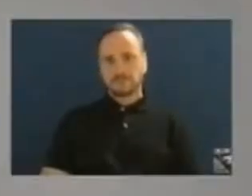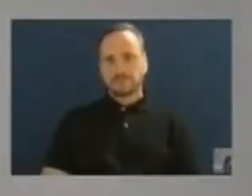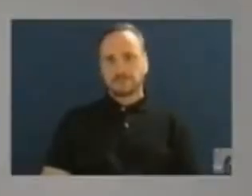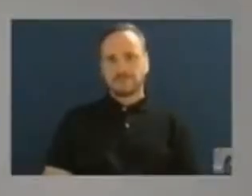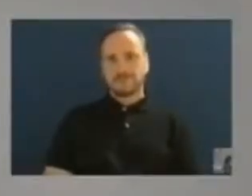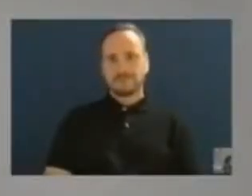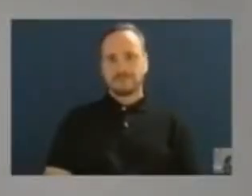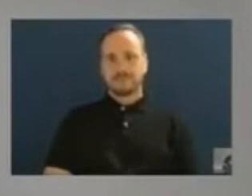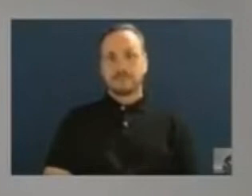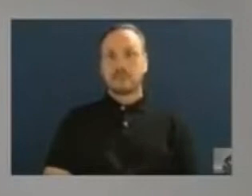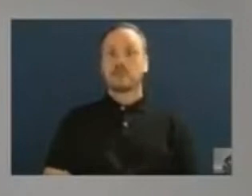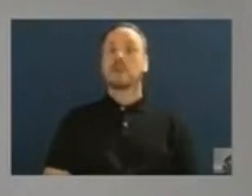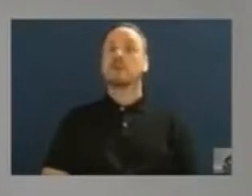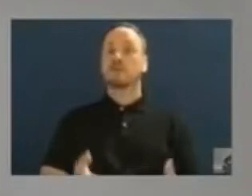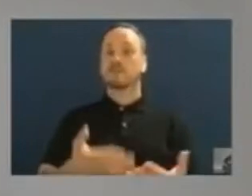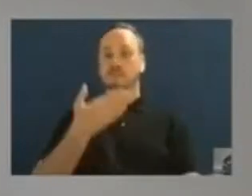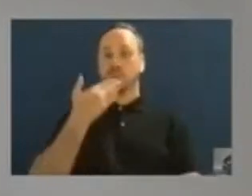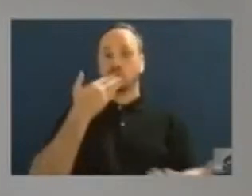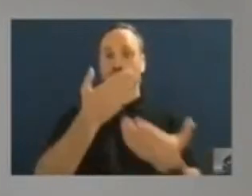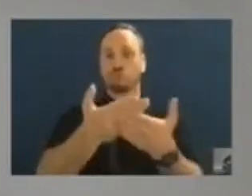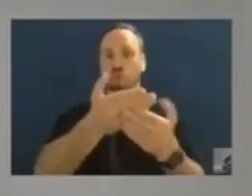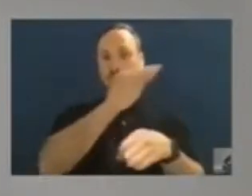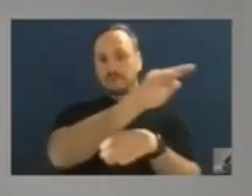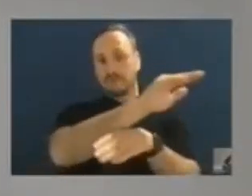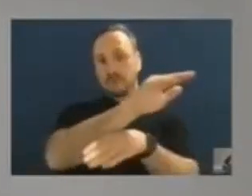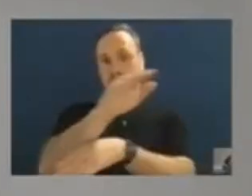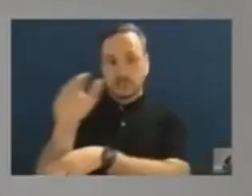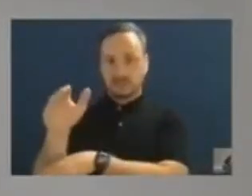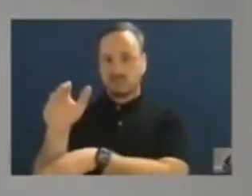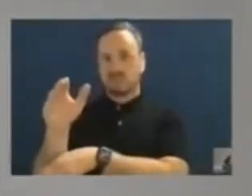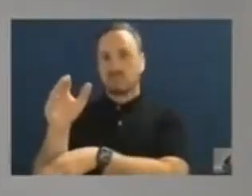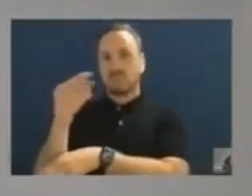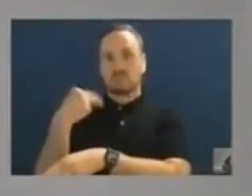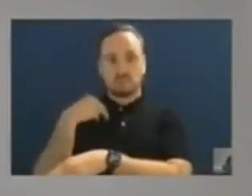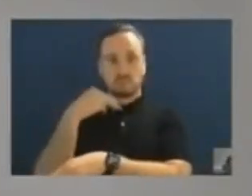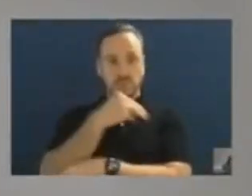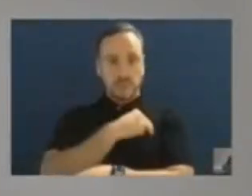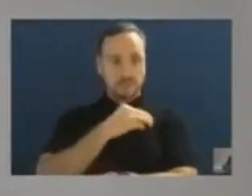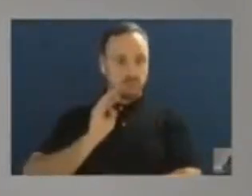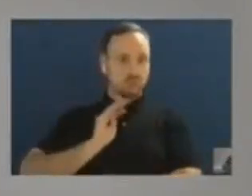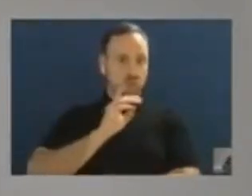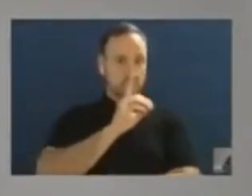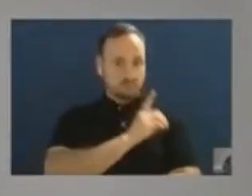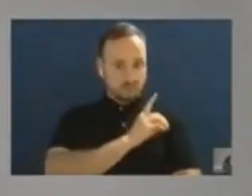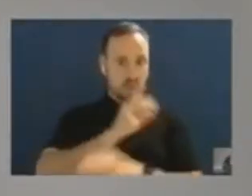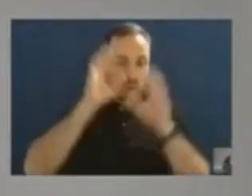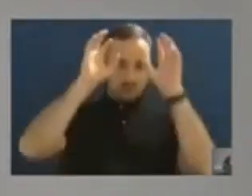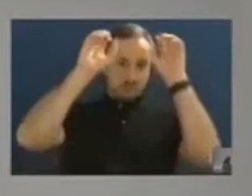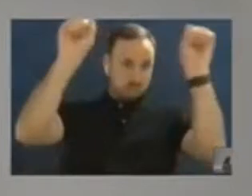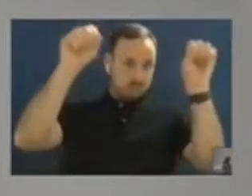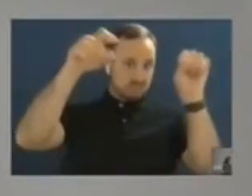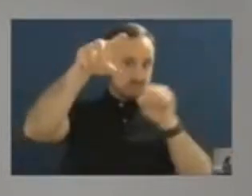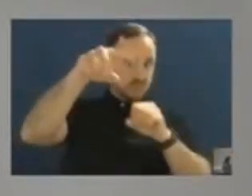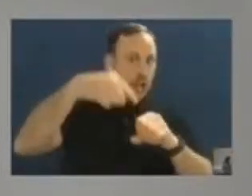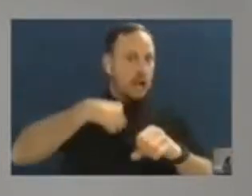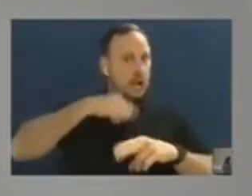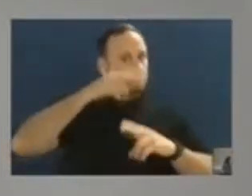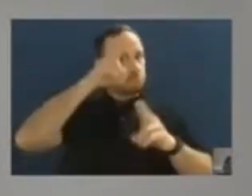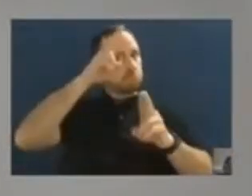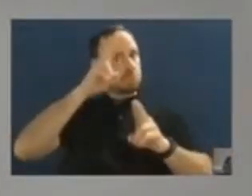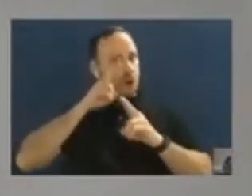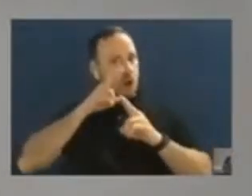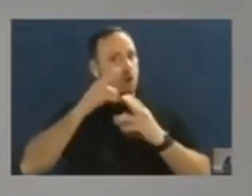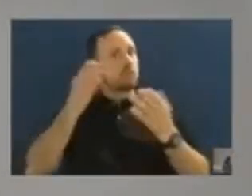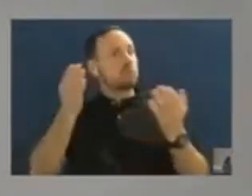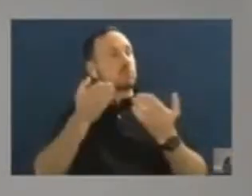Good evening, Madam Chair, Madam Vice Chair, members of the board, Mr. Superintendent. It's a pleasure and honor to be with you here today to talk to you about the